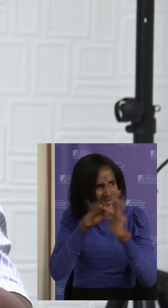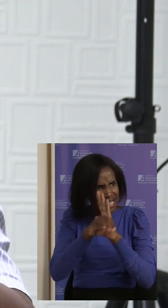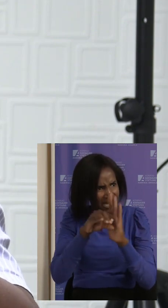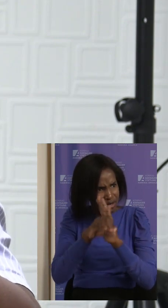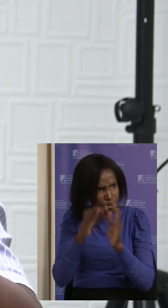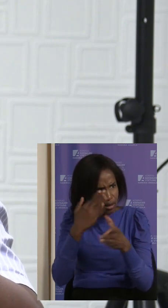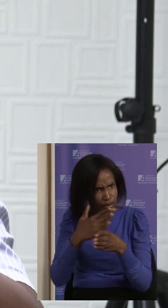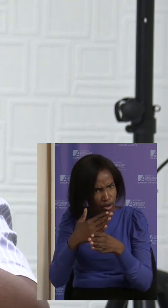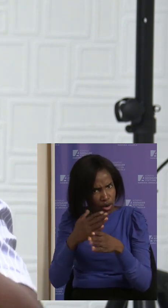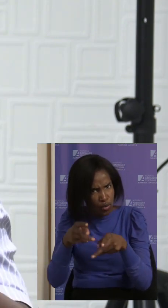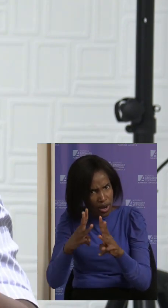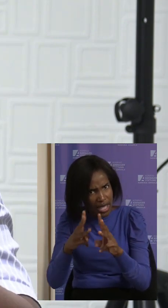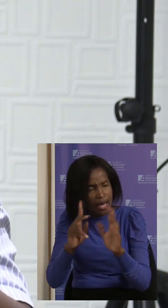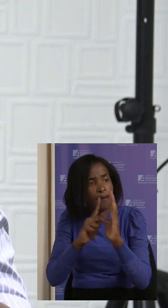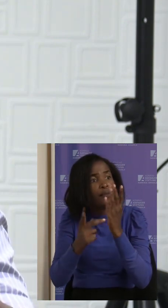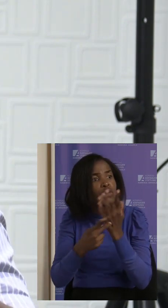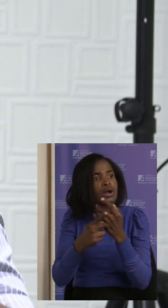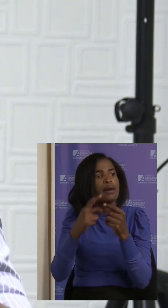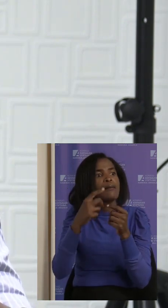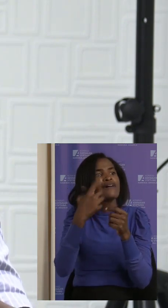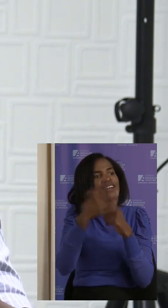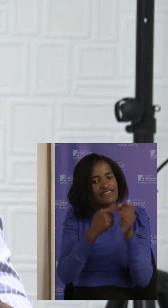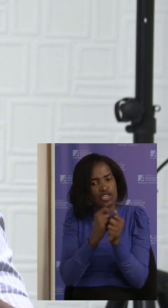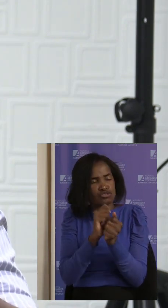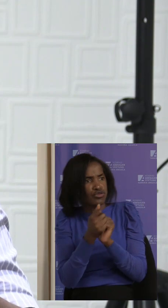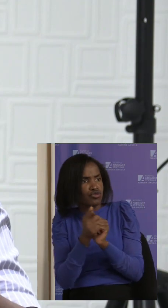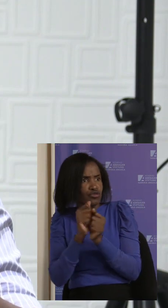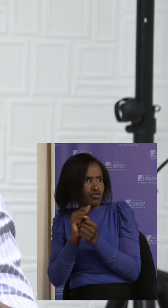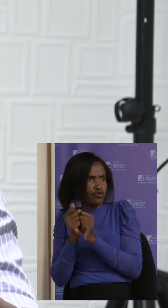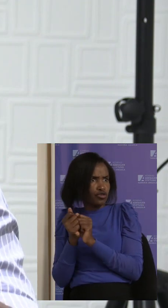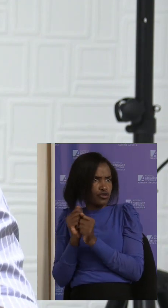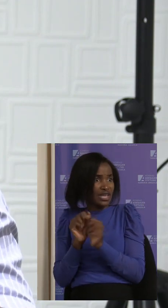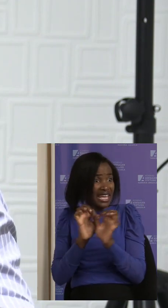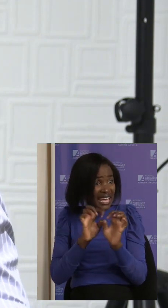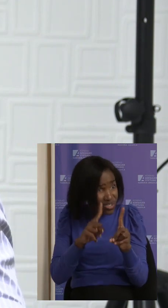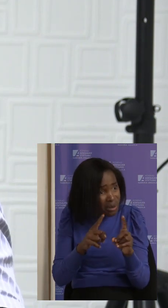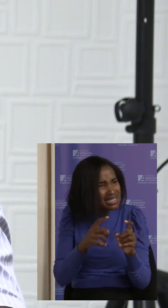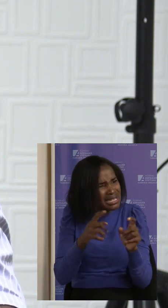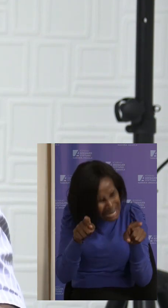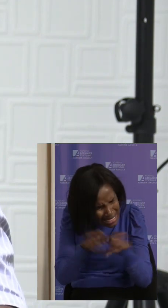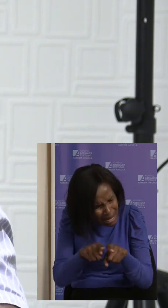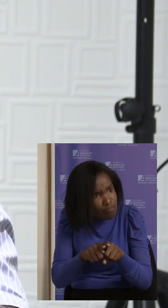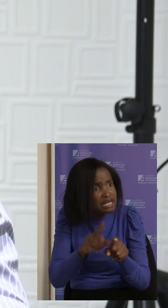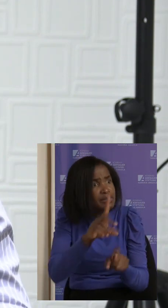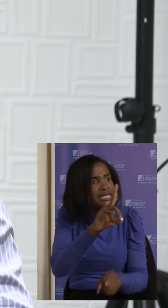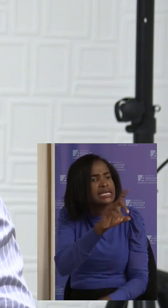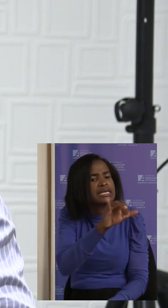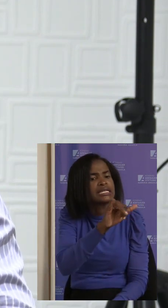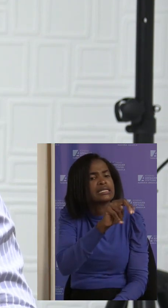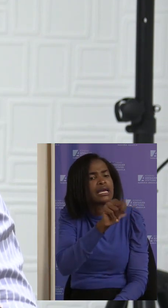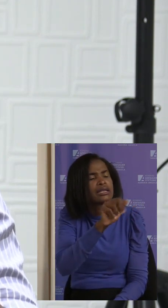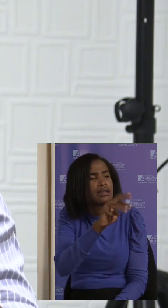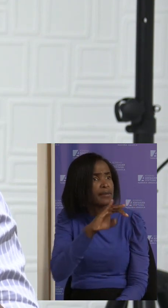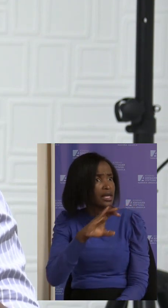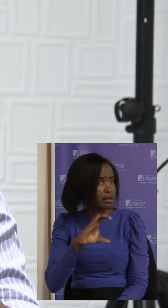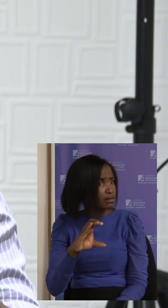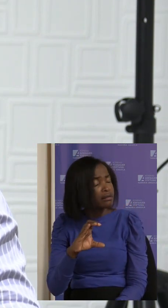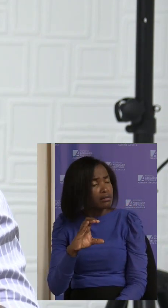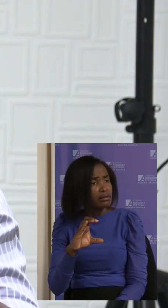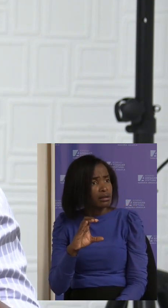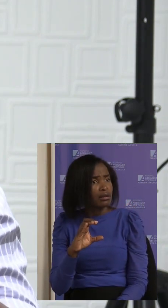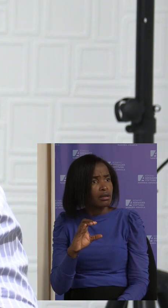works, programs are reviewed every 5 years. Education needs to be very dynamic in its reviews, right?